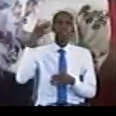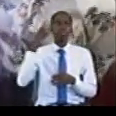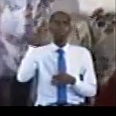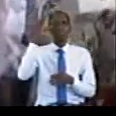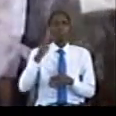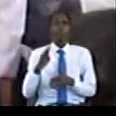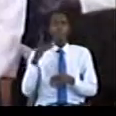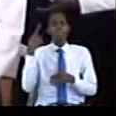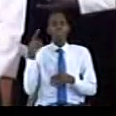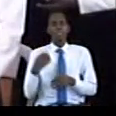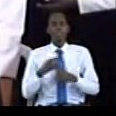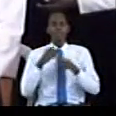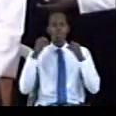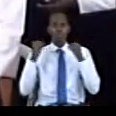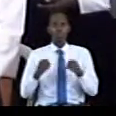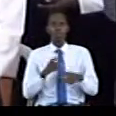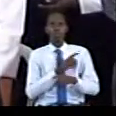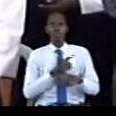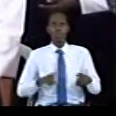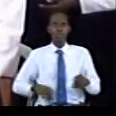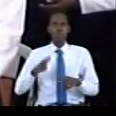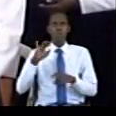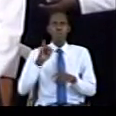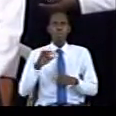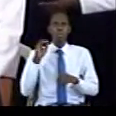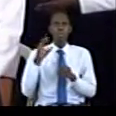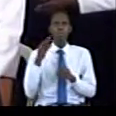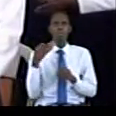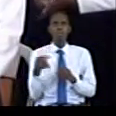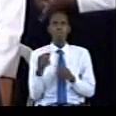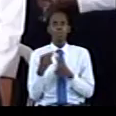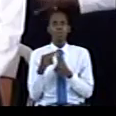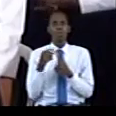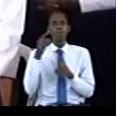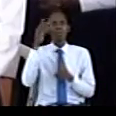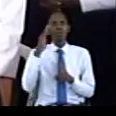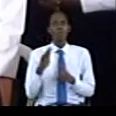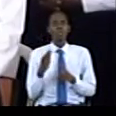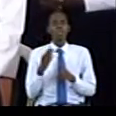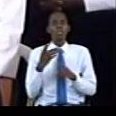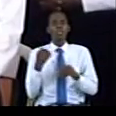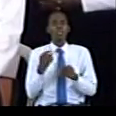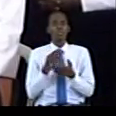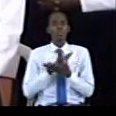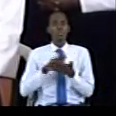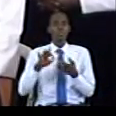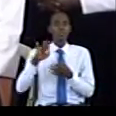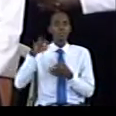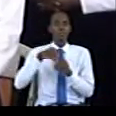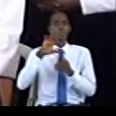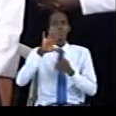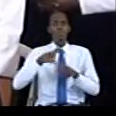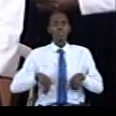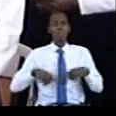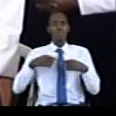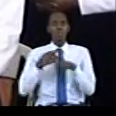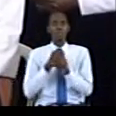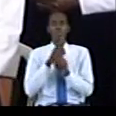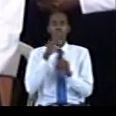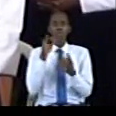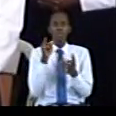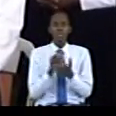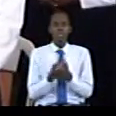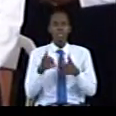the teaching of the word of God, and by the influence and the power of the Holy Ghost in your life, make sure that that separation from the